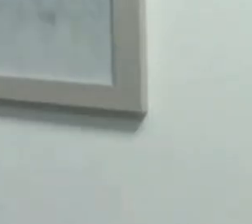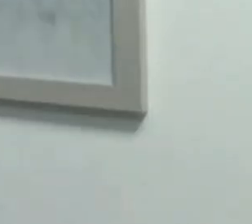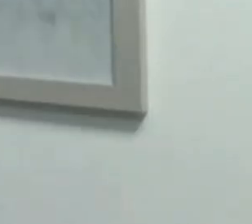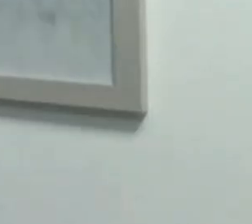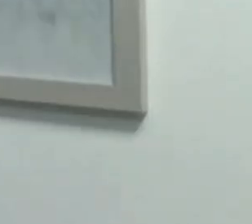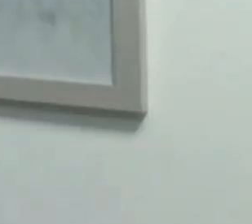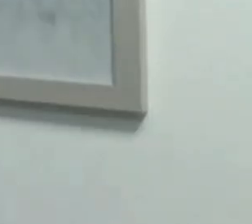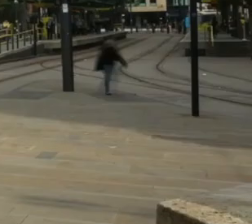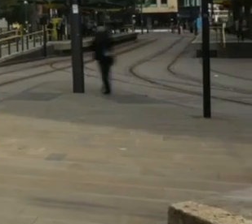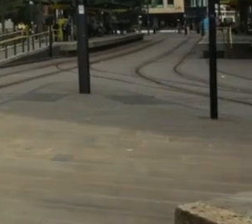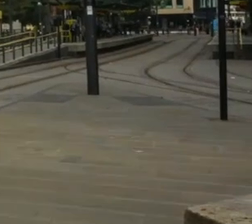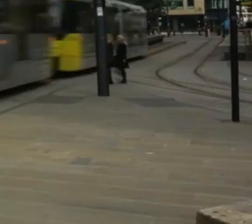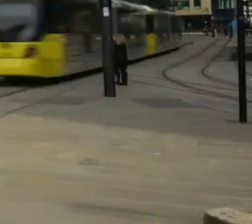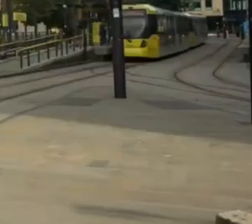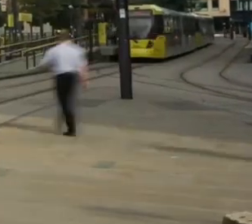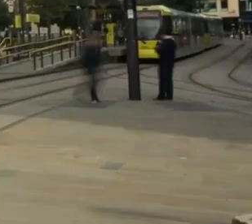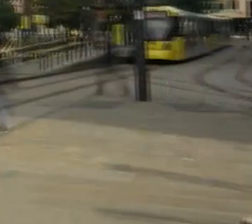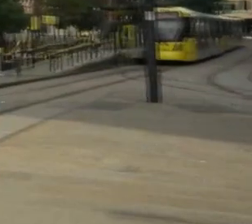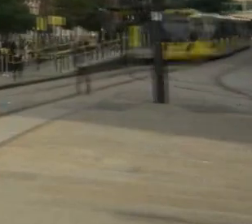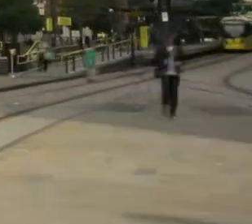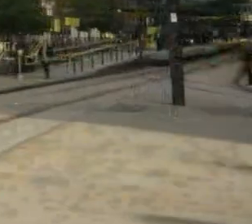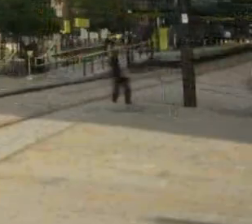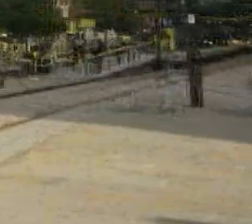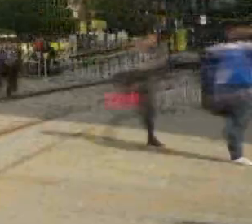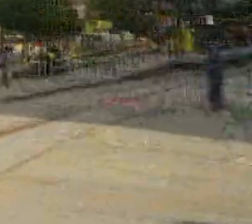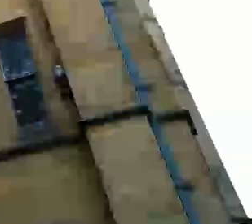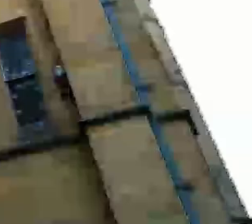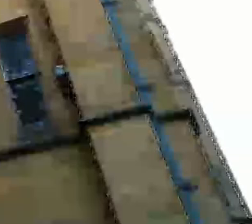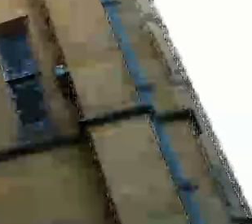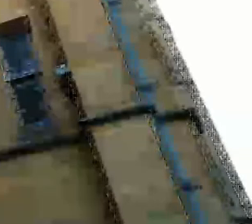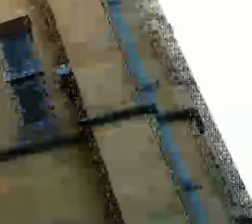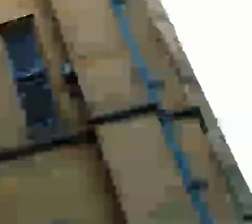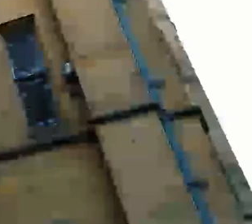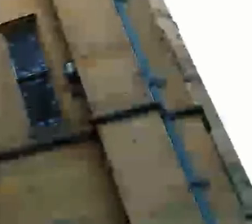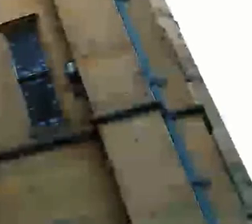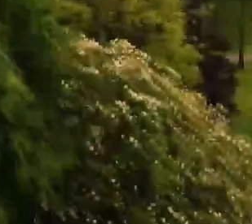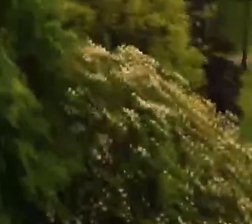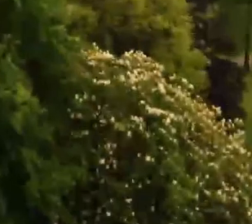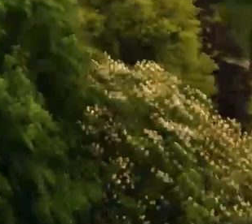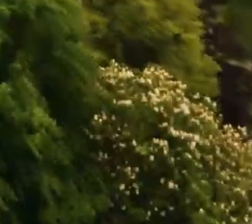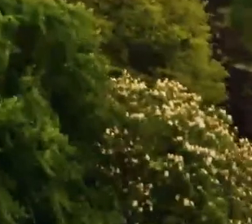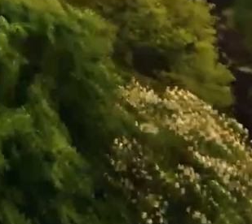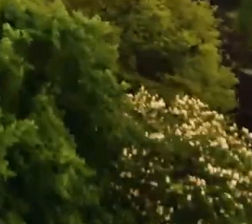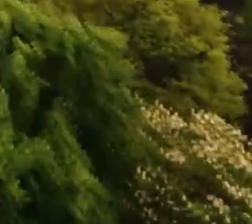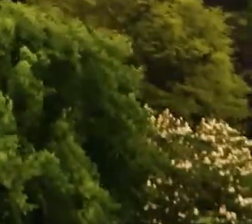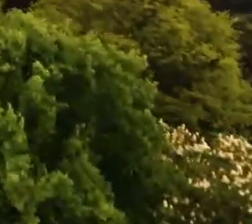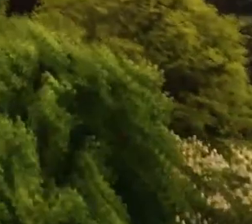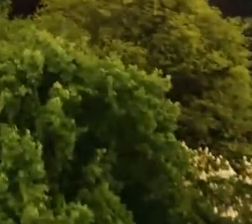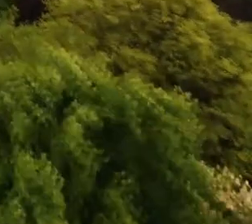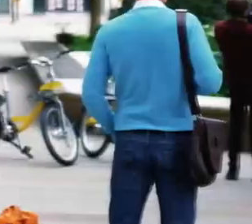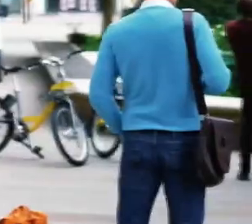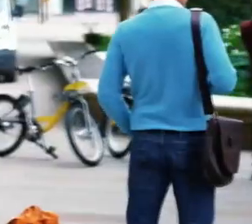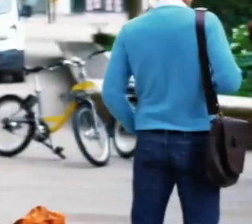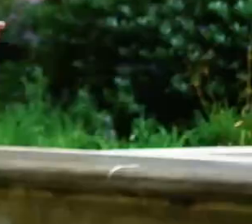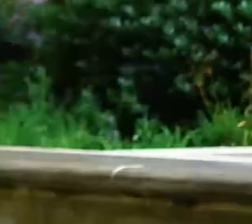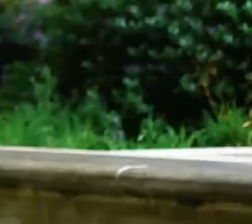have this recognition, and we are very proud of it, and we intend to make sure we make a full contribution. This